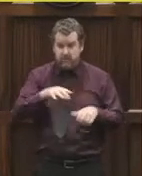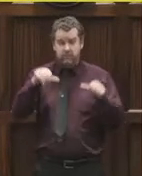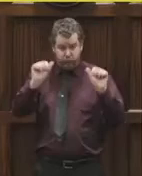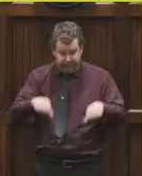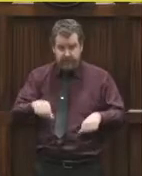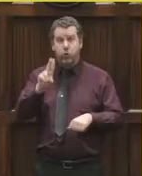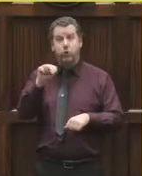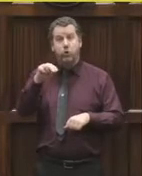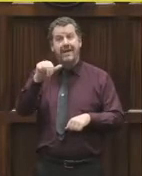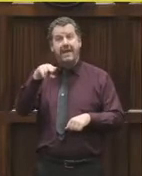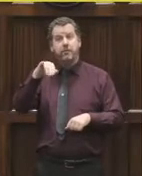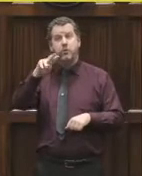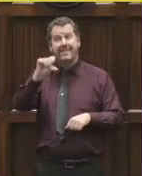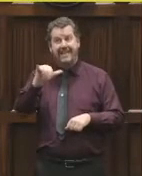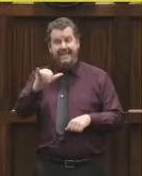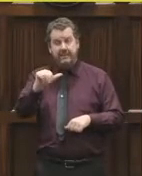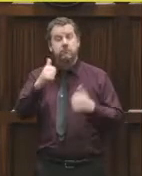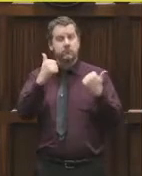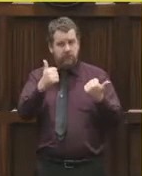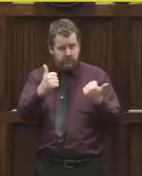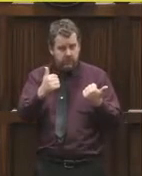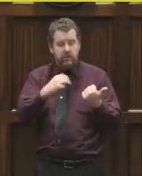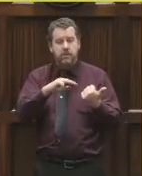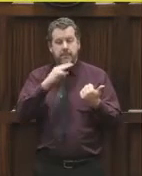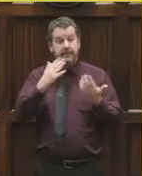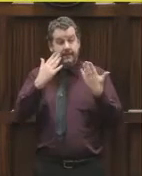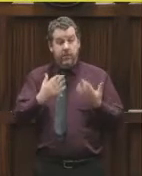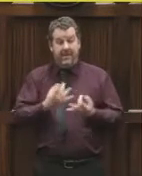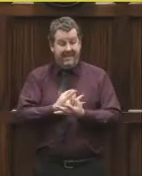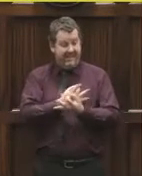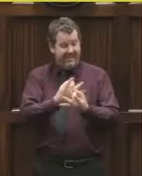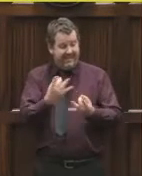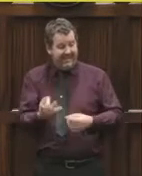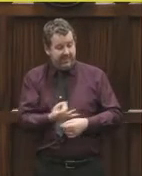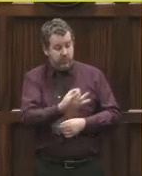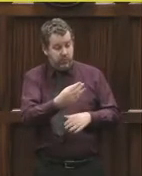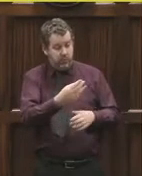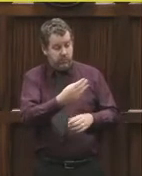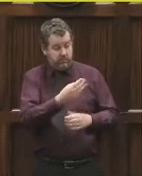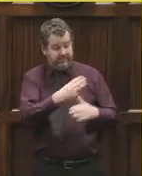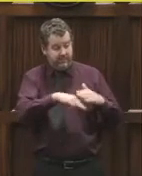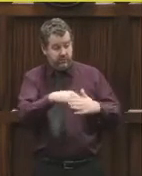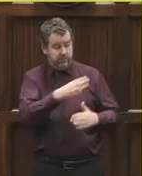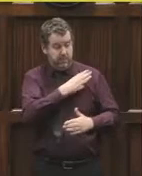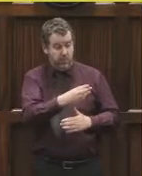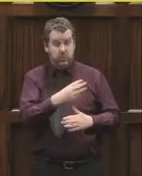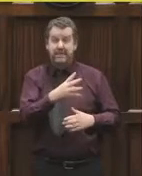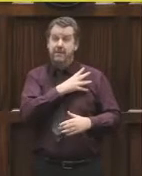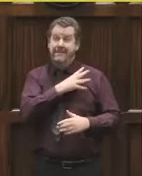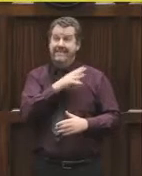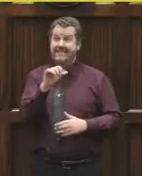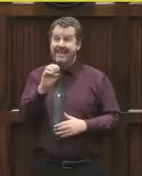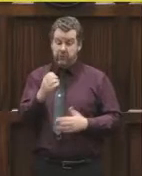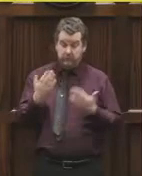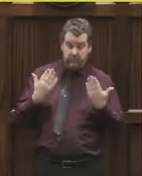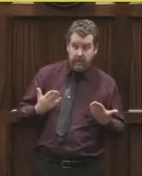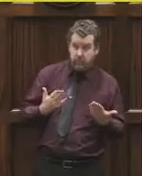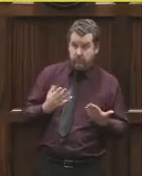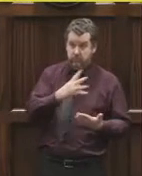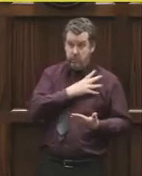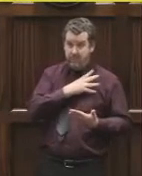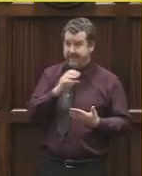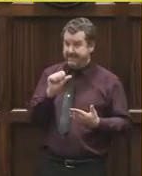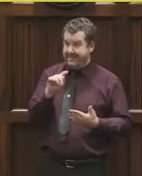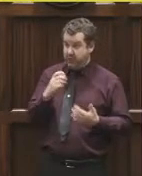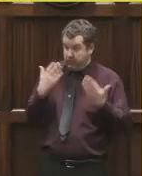Agreed unanimously. That means we must ask you now, Minister, when is it proposed to take committee stage? We'll take committee stage now. Is that agreed that we